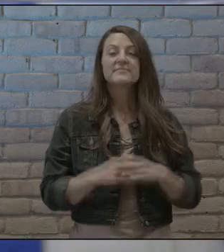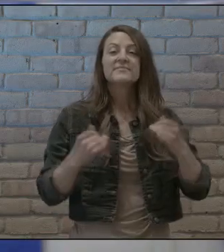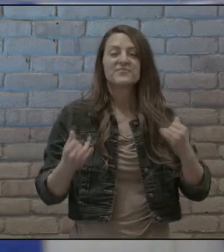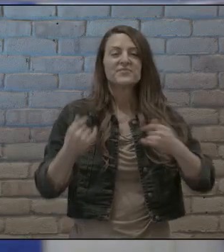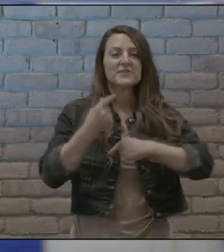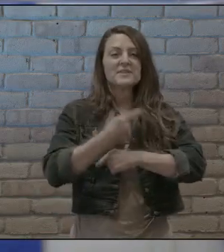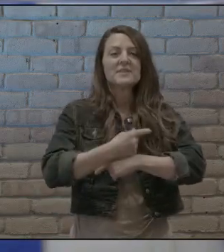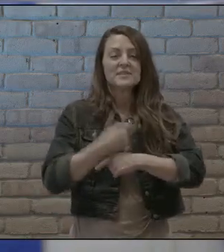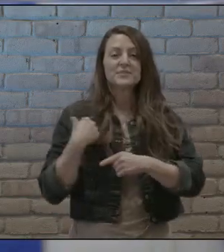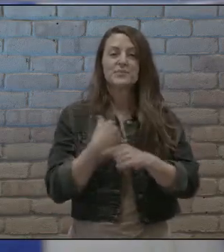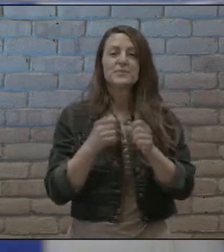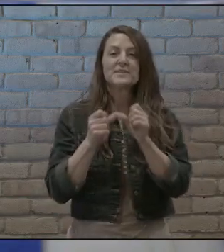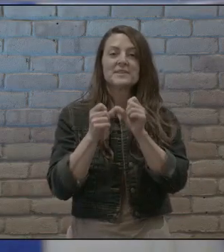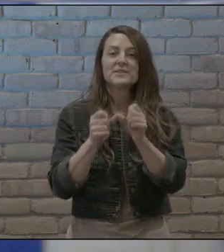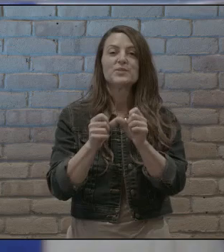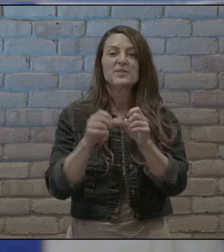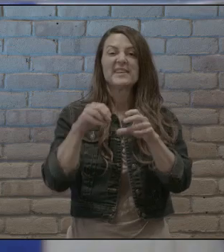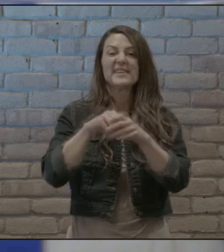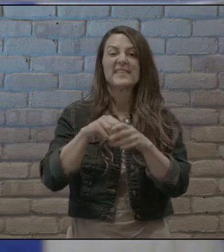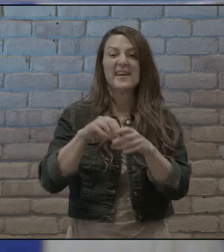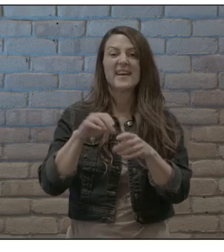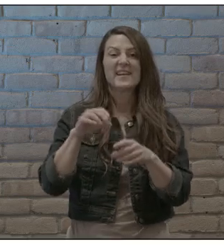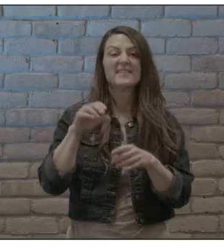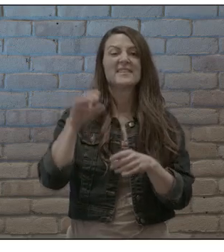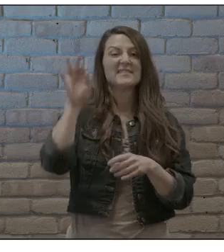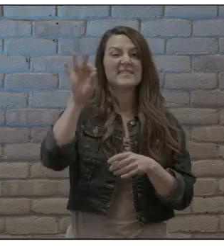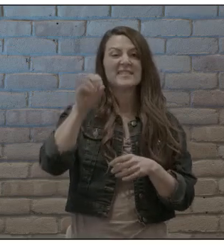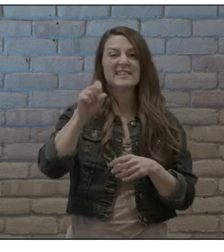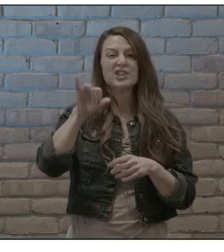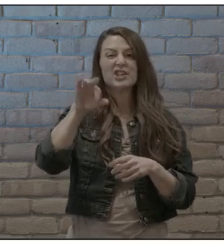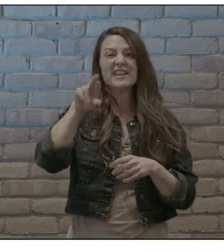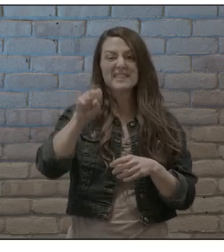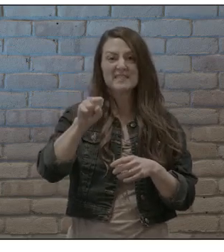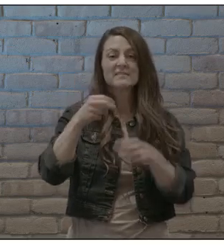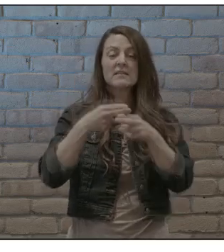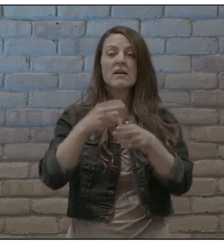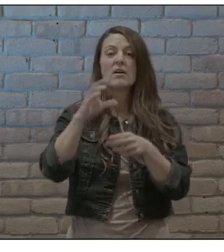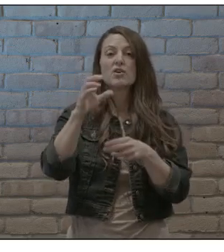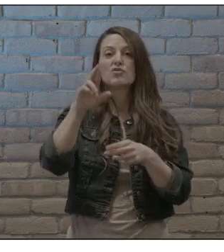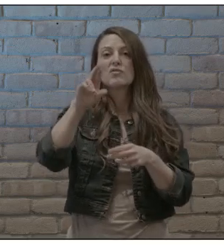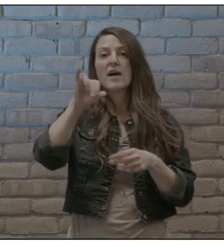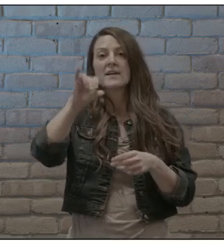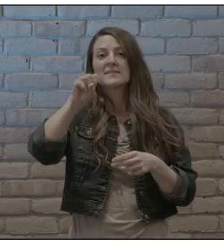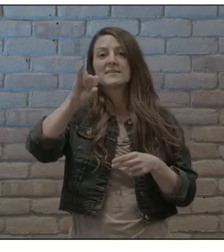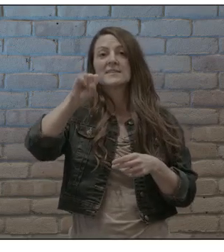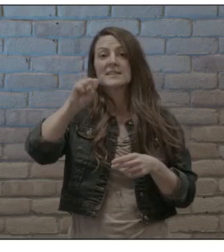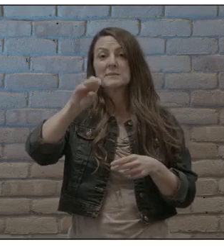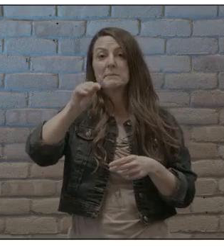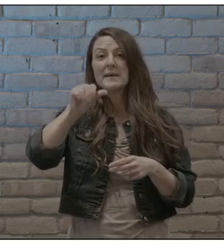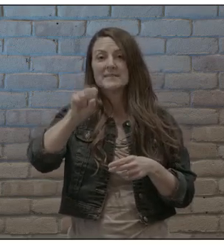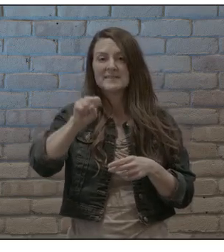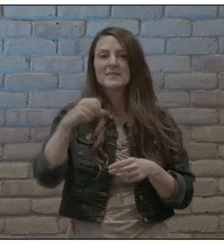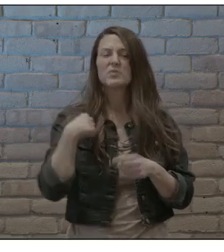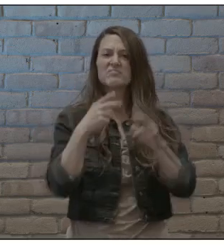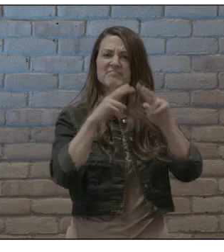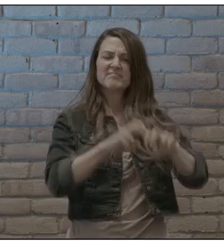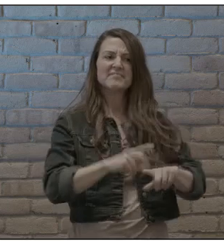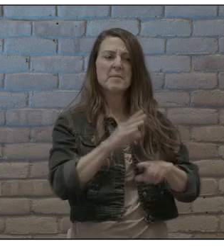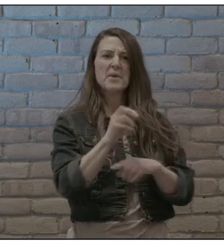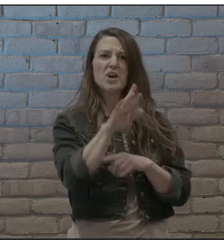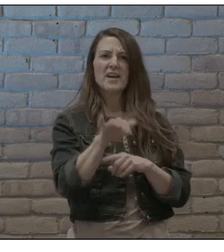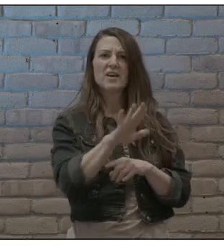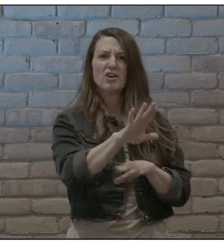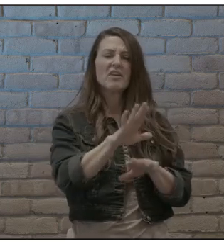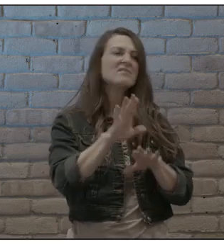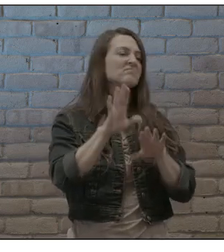Today, we're continuing in our Christmas series as we are looking at Mary and this great response that she has